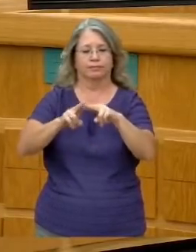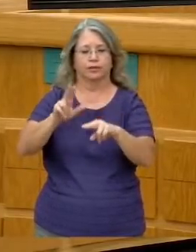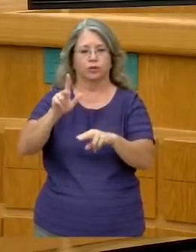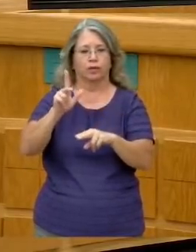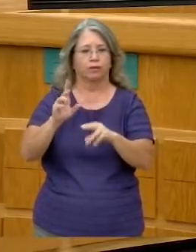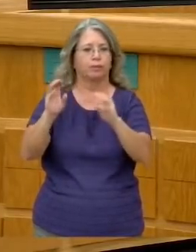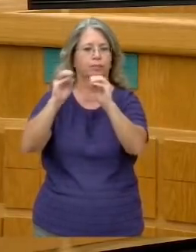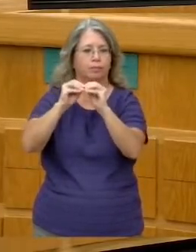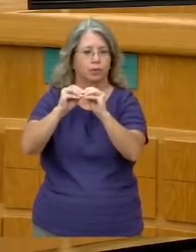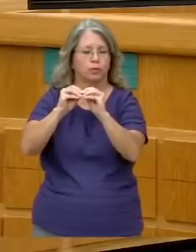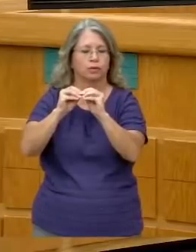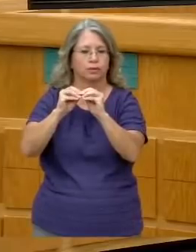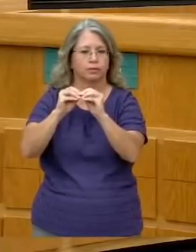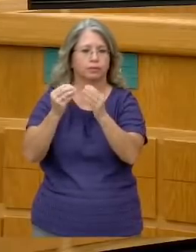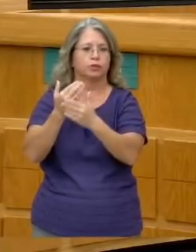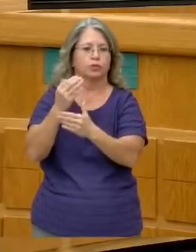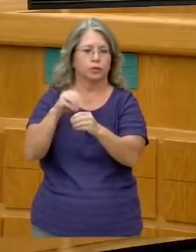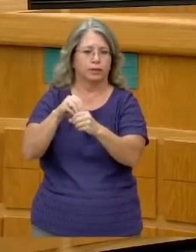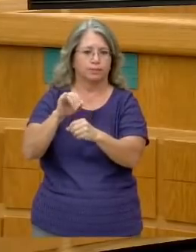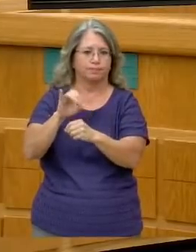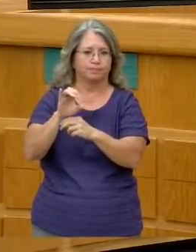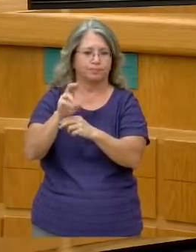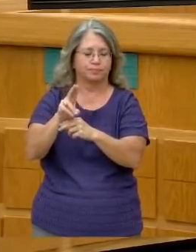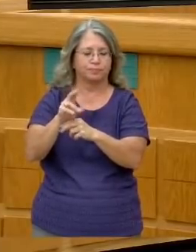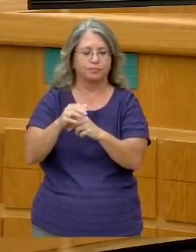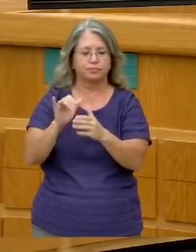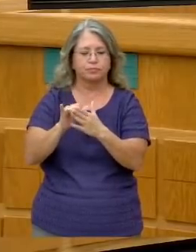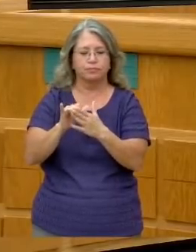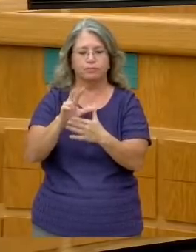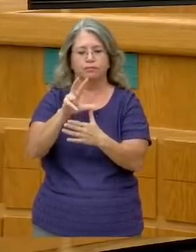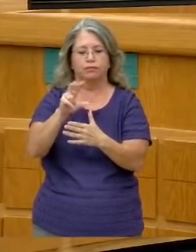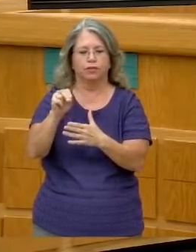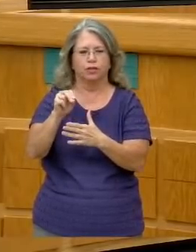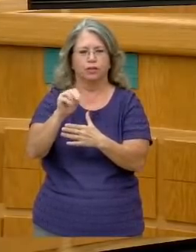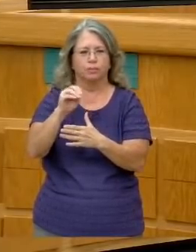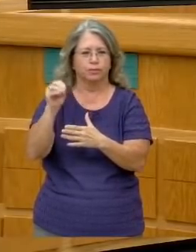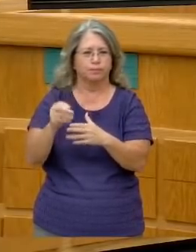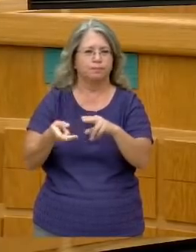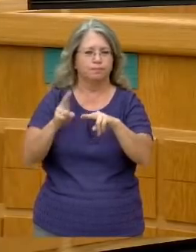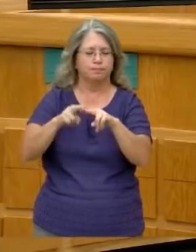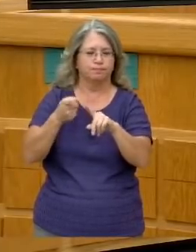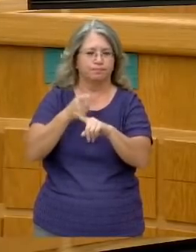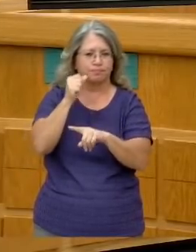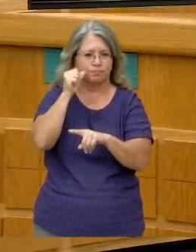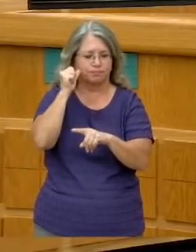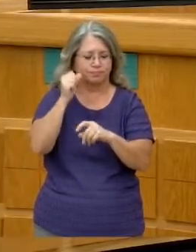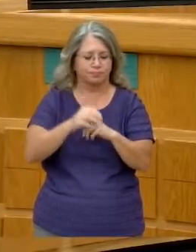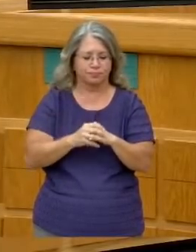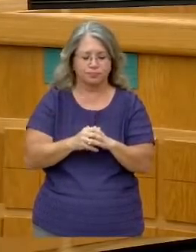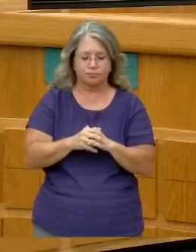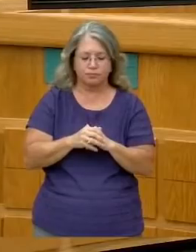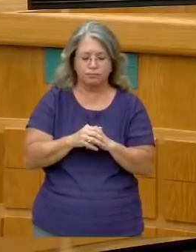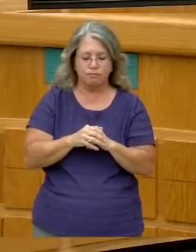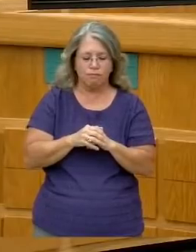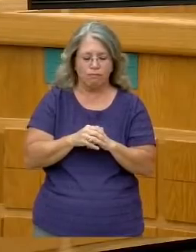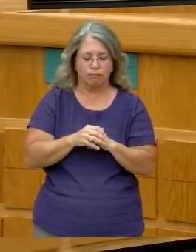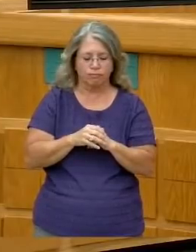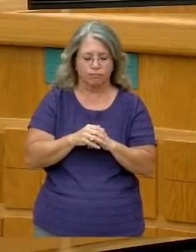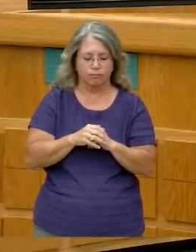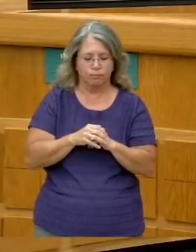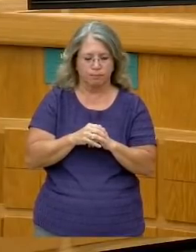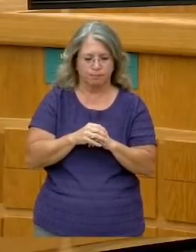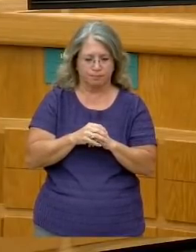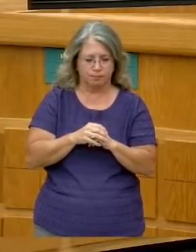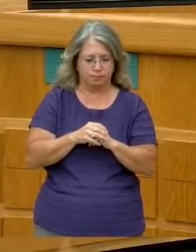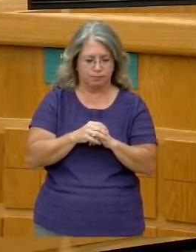ICU recovering from COVID. It's a 30% increase, almost a 30% increase from yesterday. And then when we